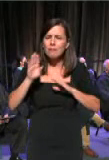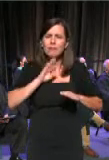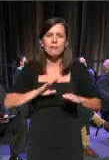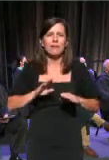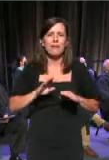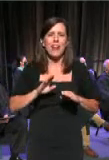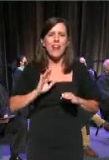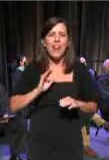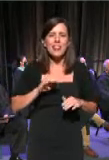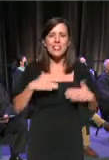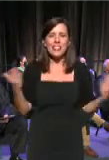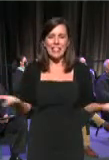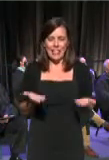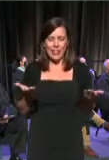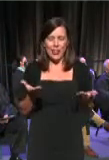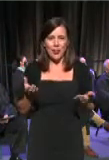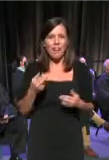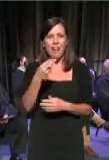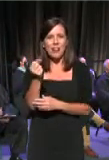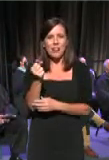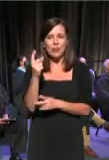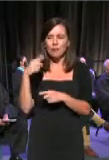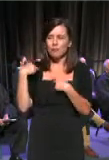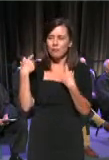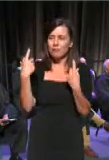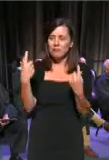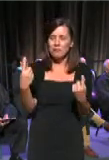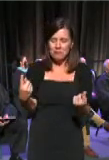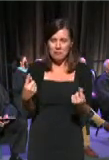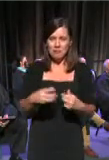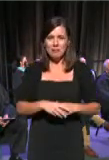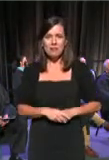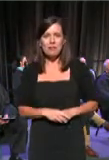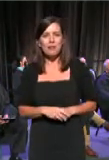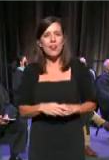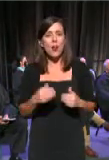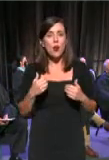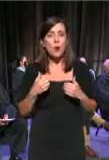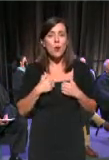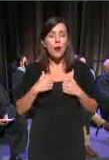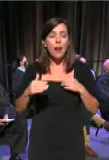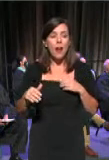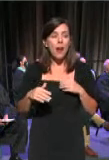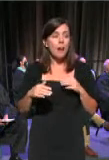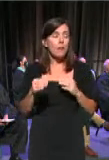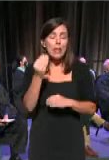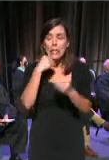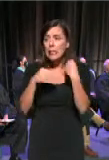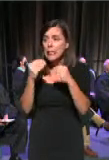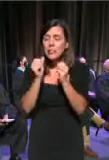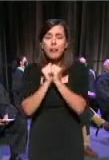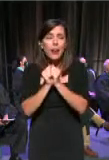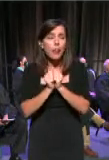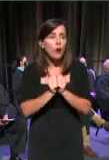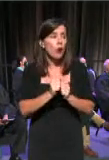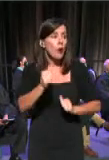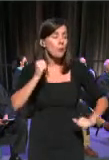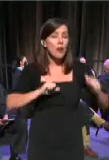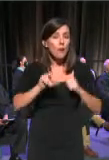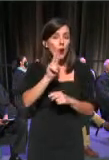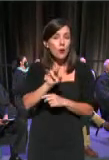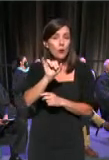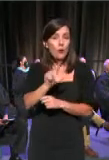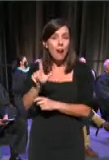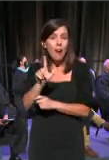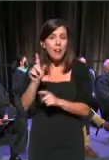our time at Cy Park has passed. These last few years, we have eaten meals together, performed at UIL